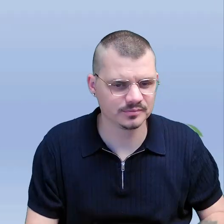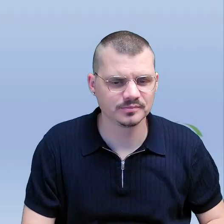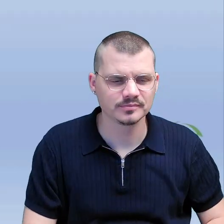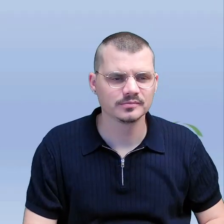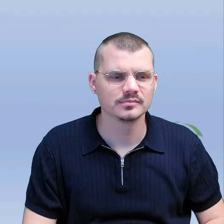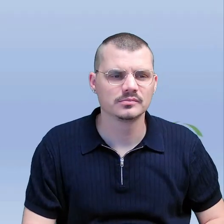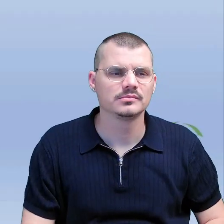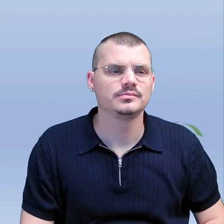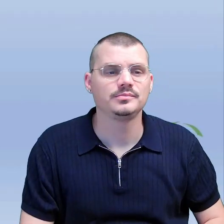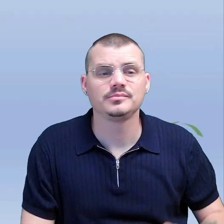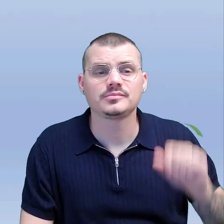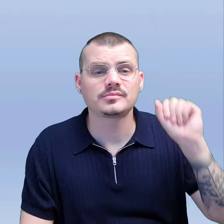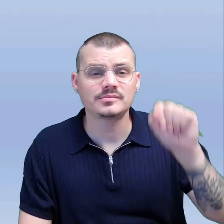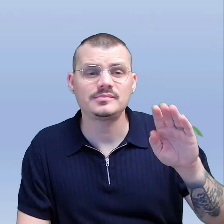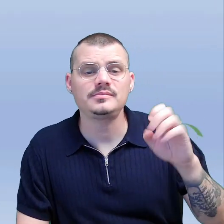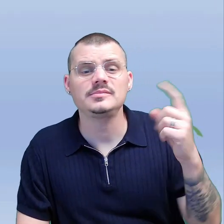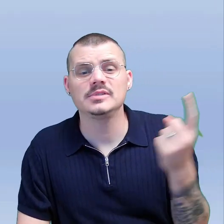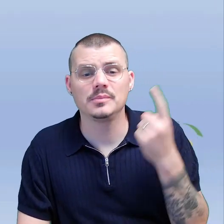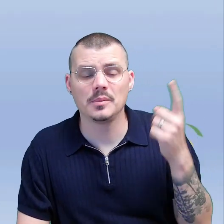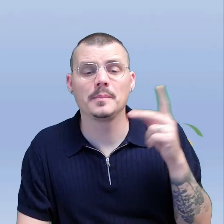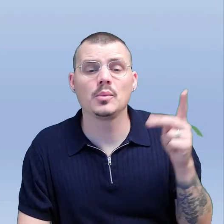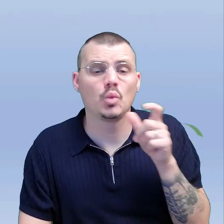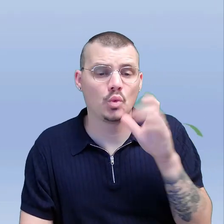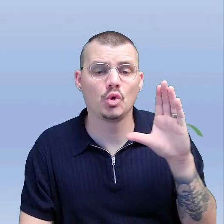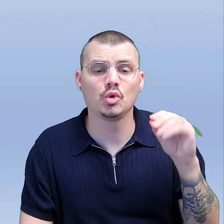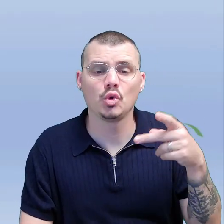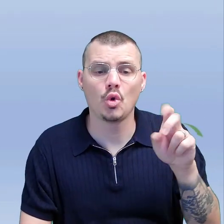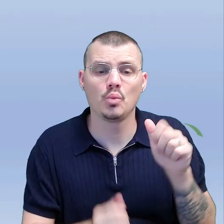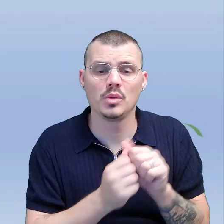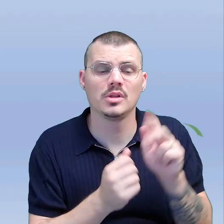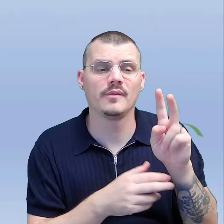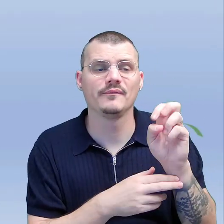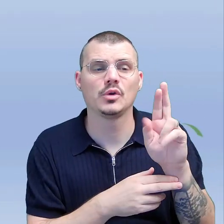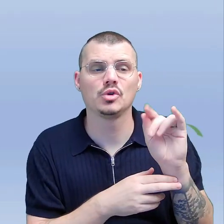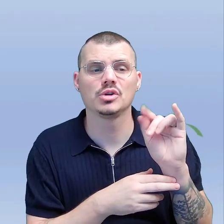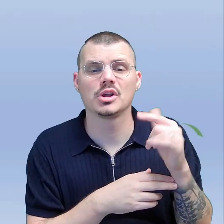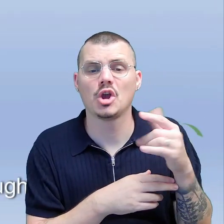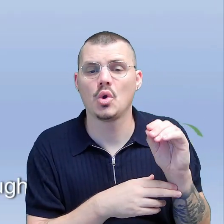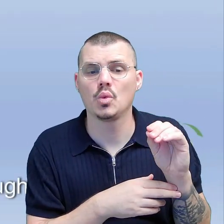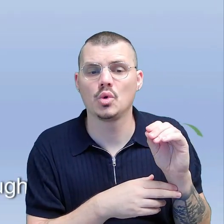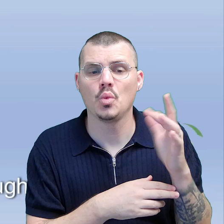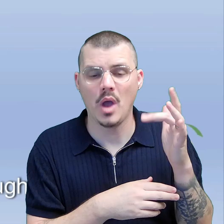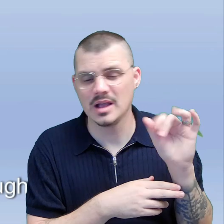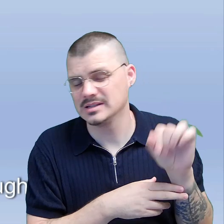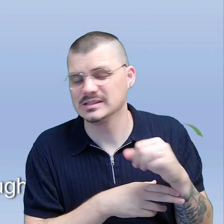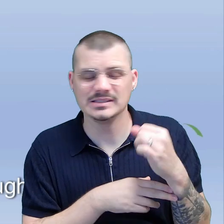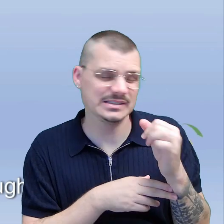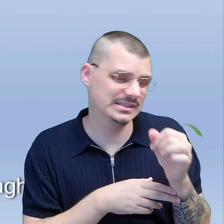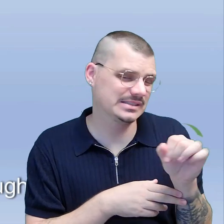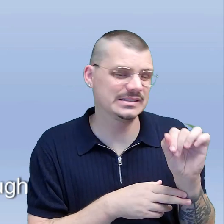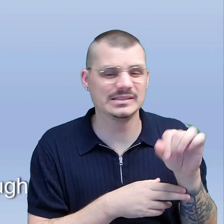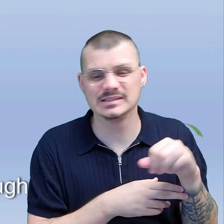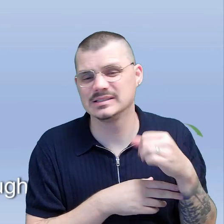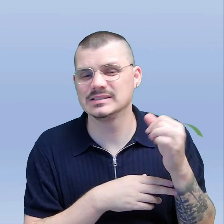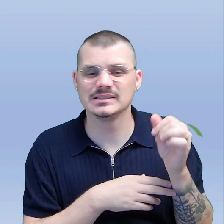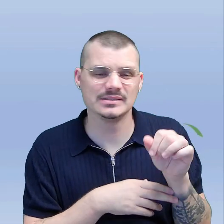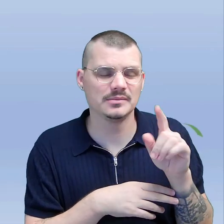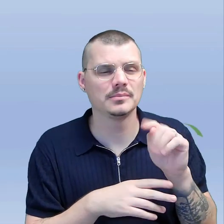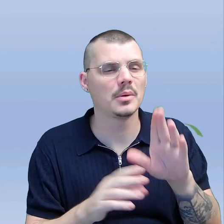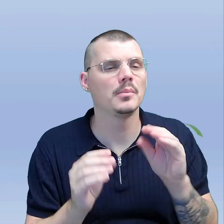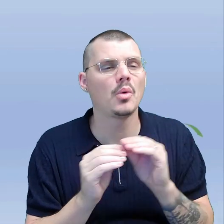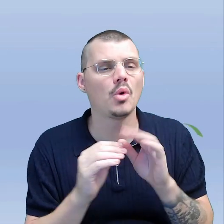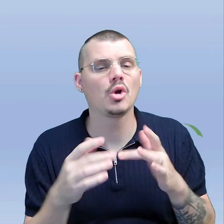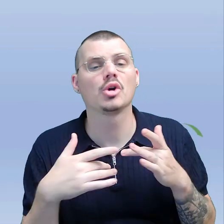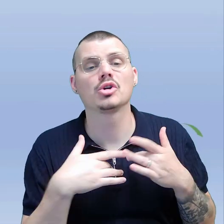It can also be something people cope with vertigo by waving their heads side to side, although people